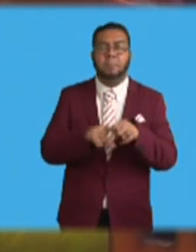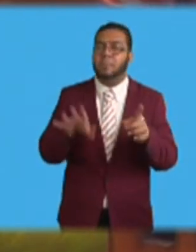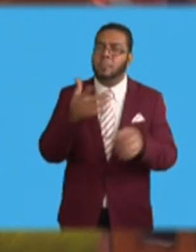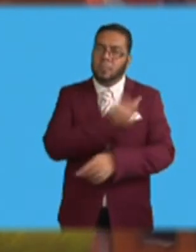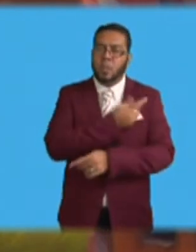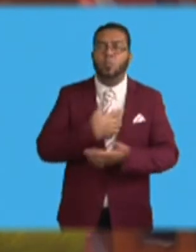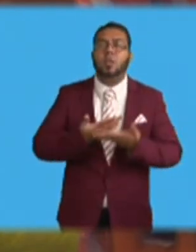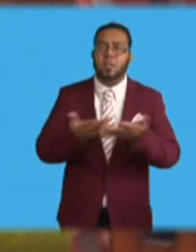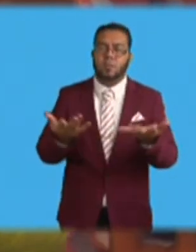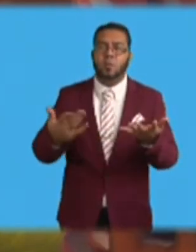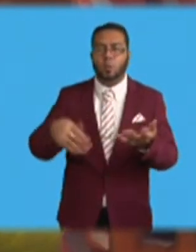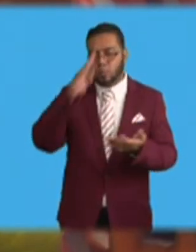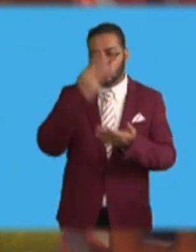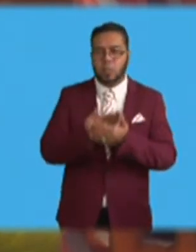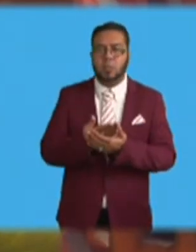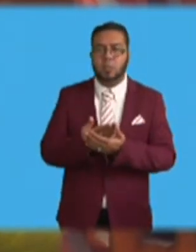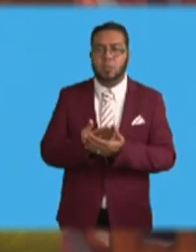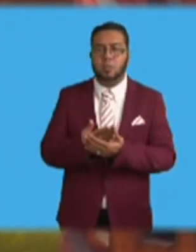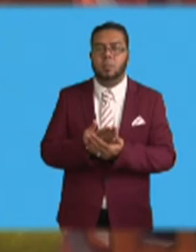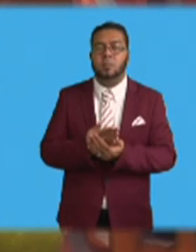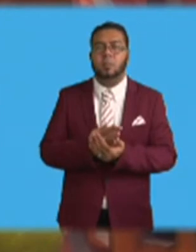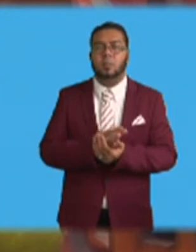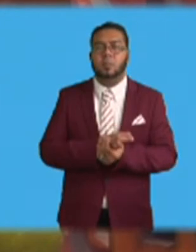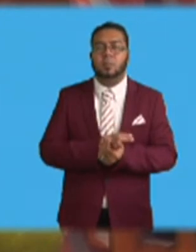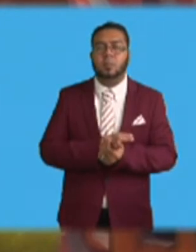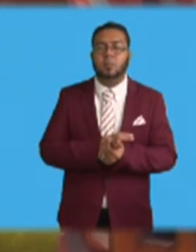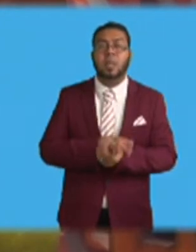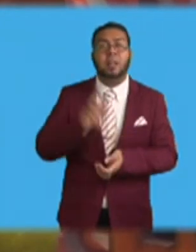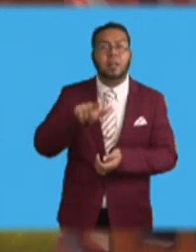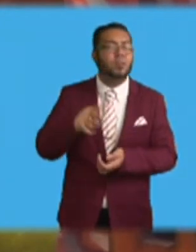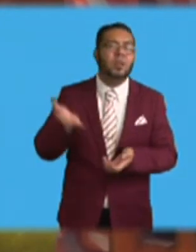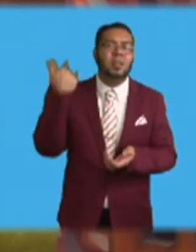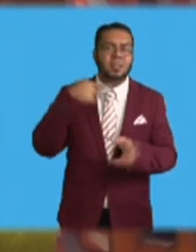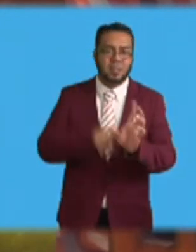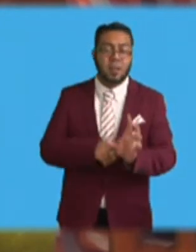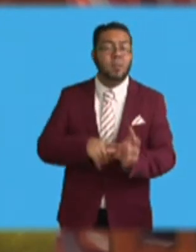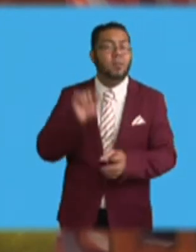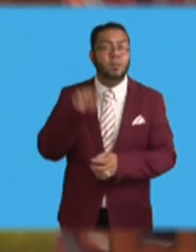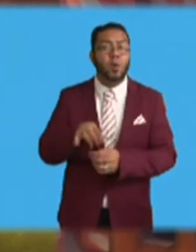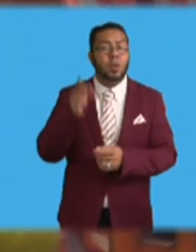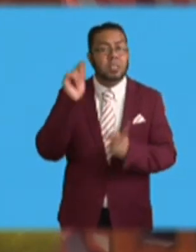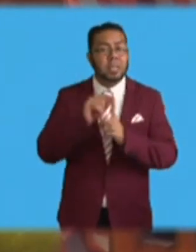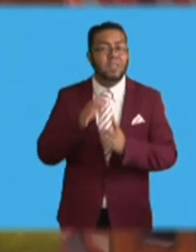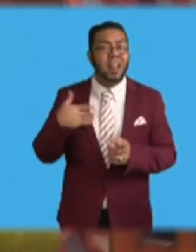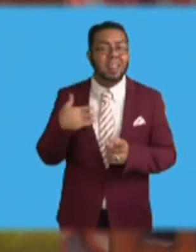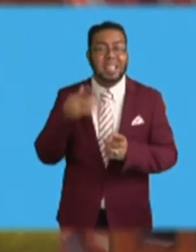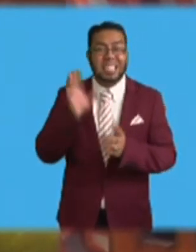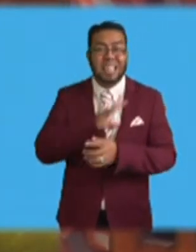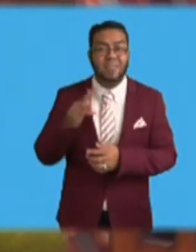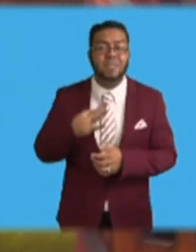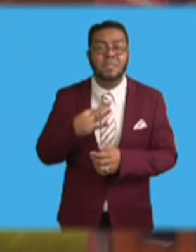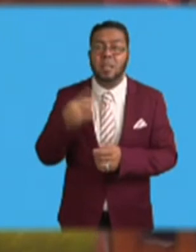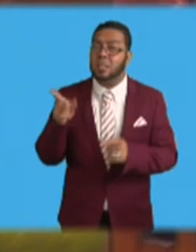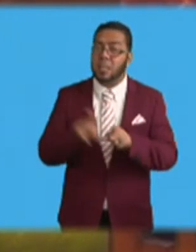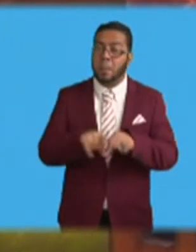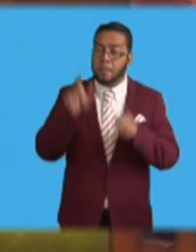College last year. Madam Speaker, the vaccination for specific health staff is also being considered. Otherwise,